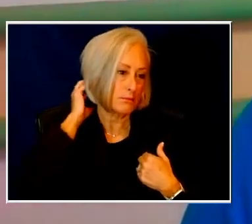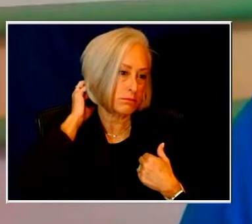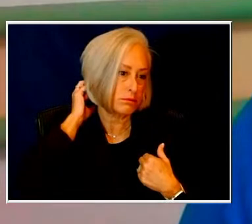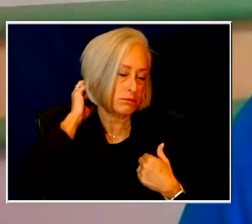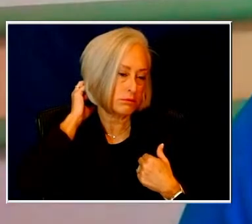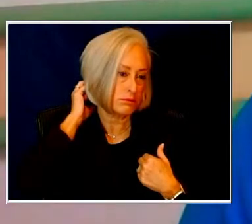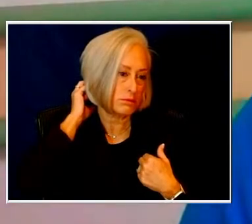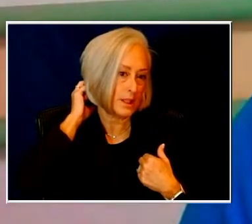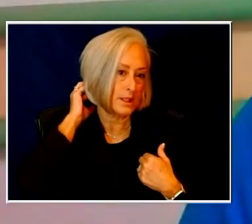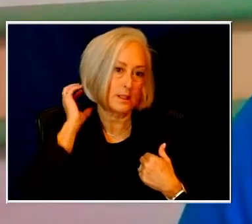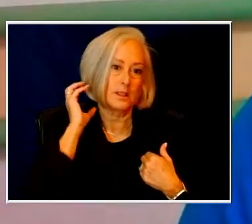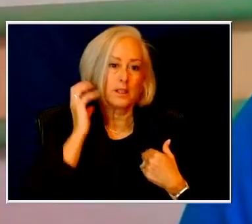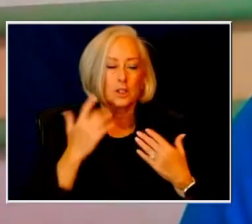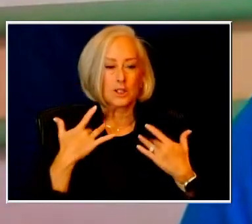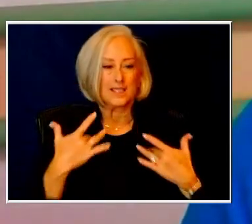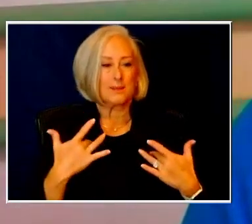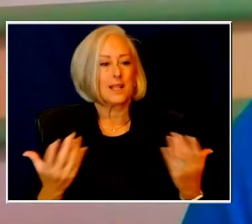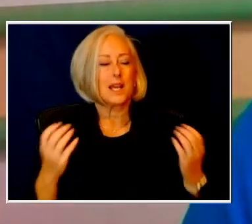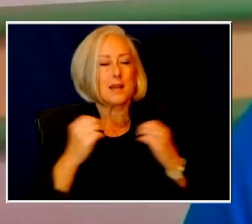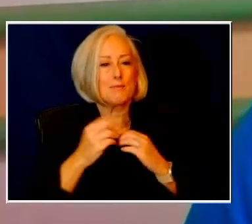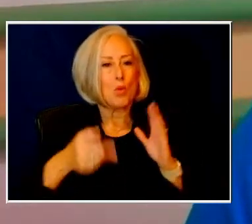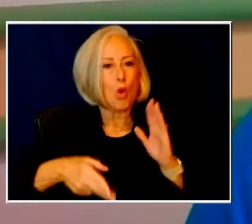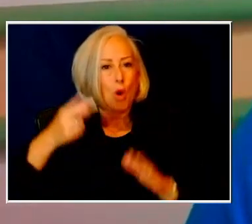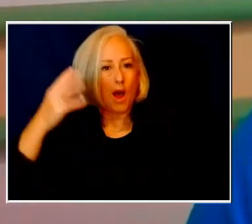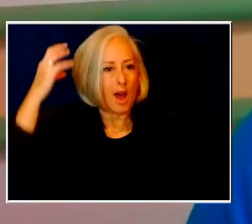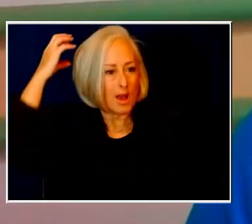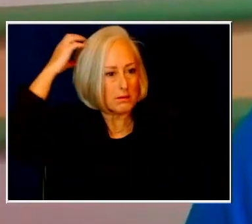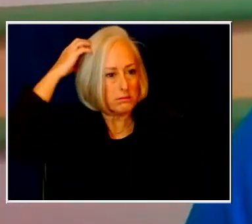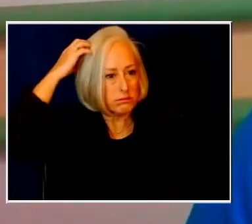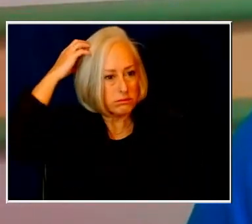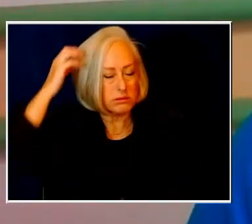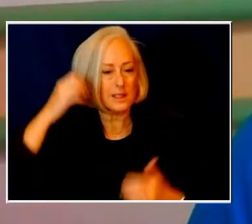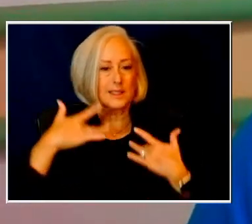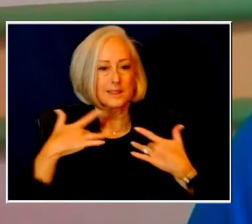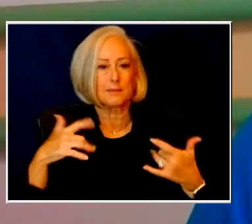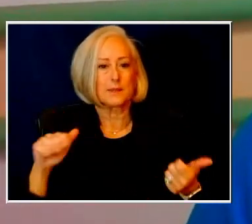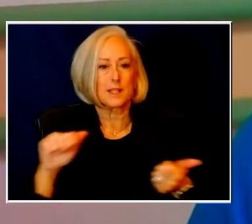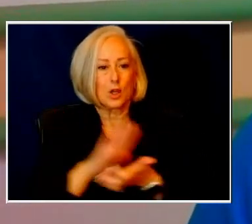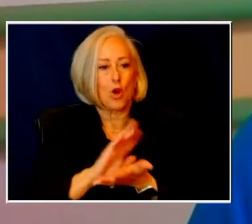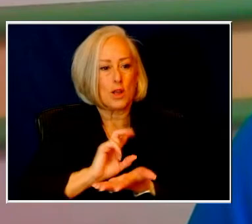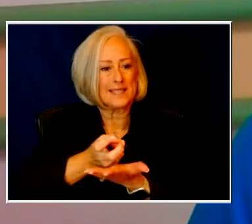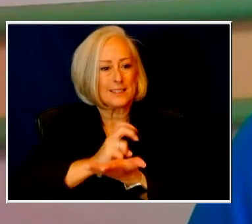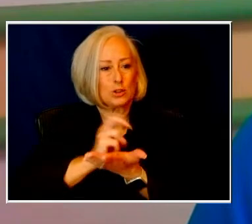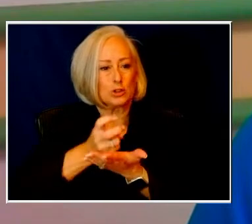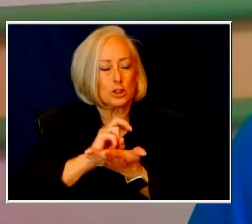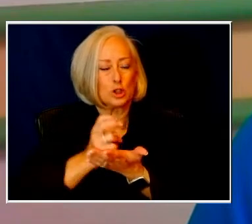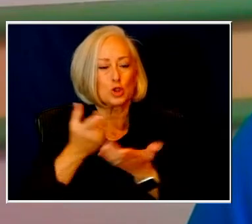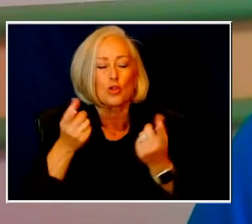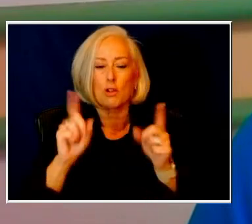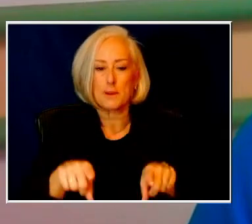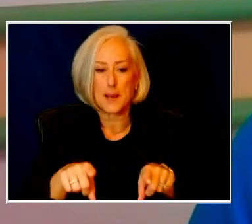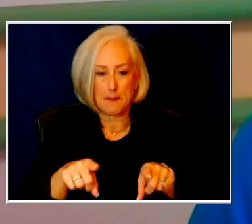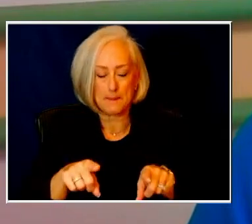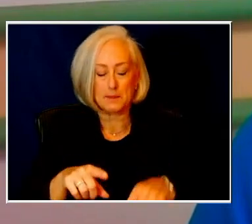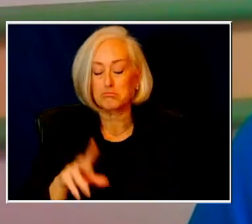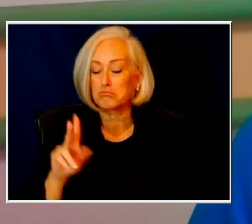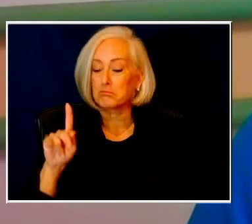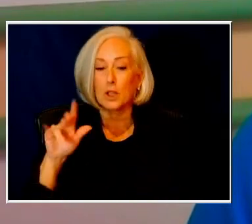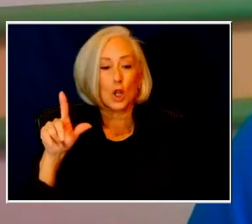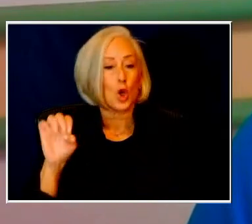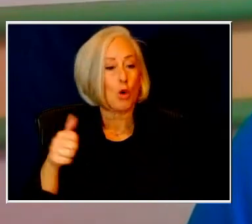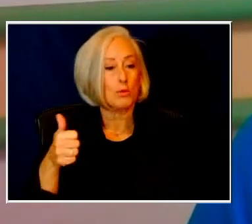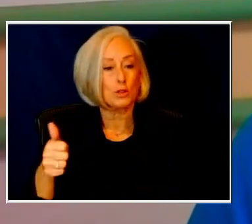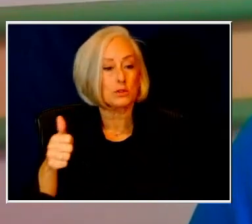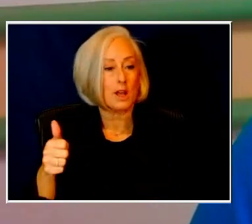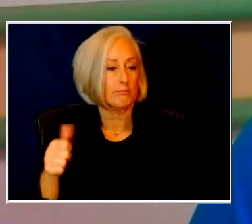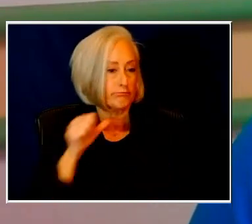typically you find them up in the higher parts of the brain, and typically they cause seizures. And Kolbie didn't have